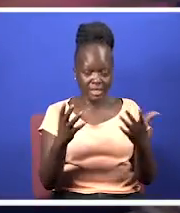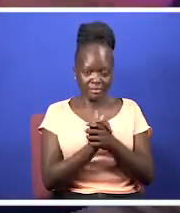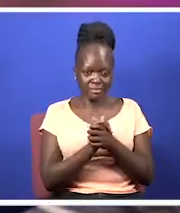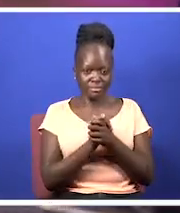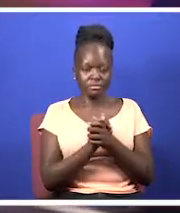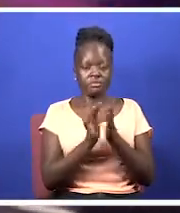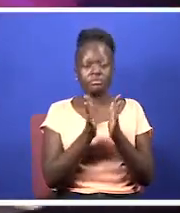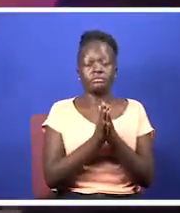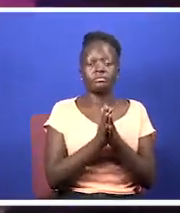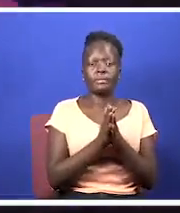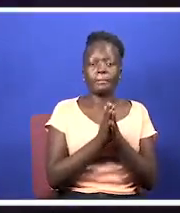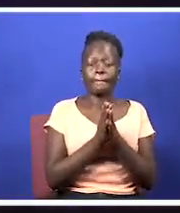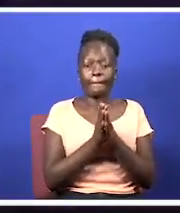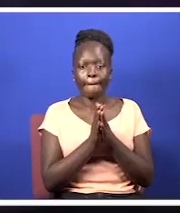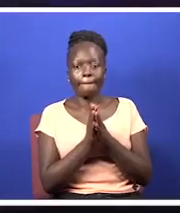Come on.